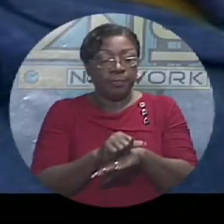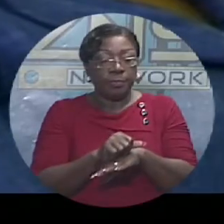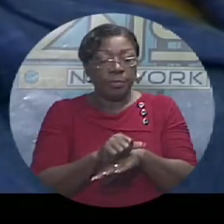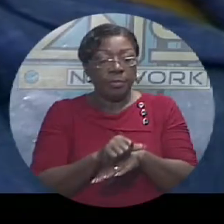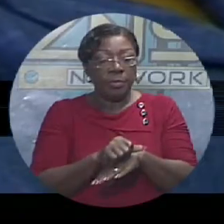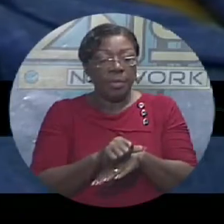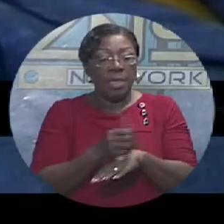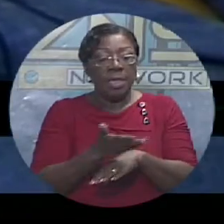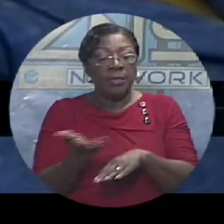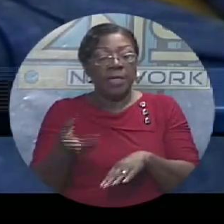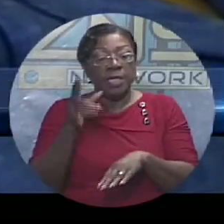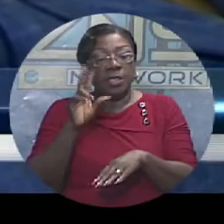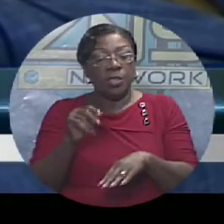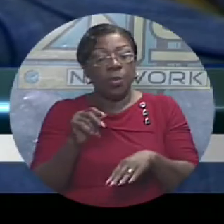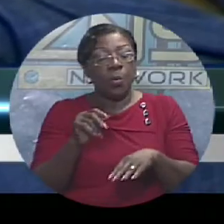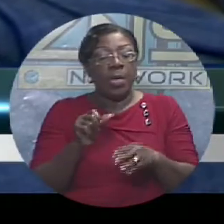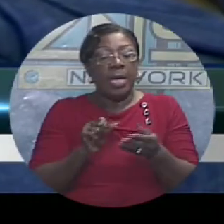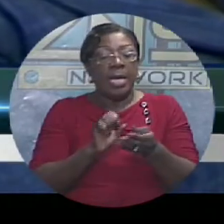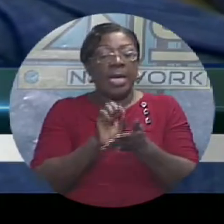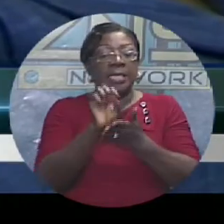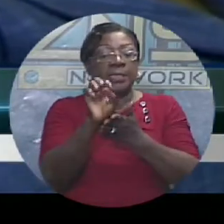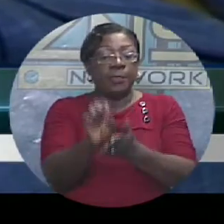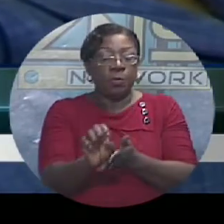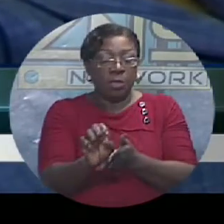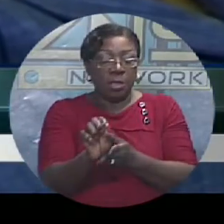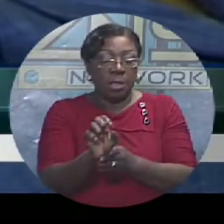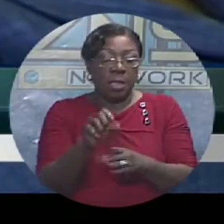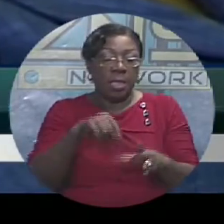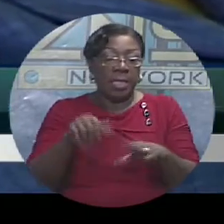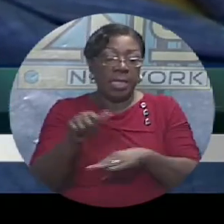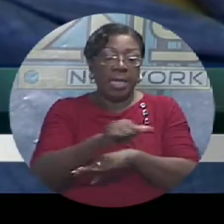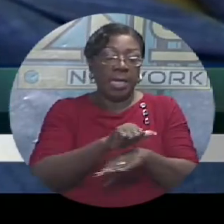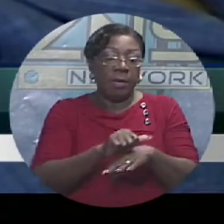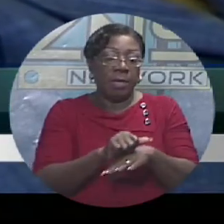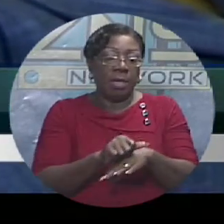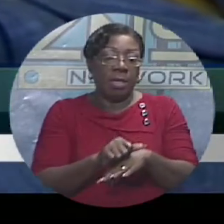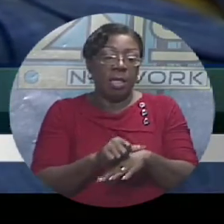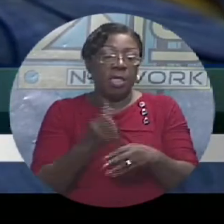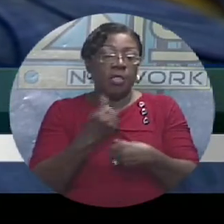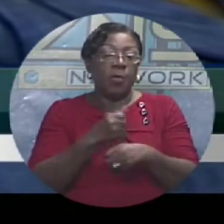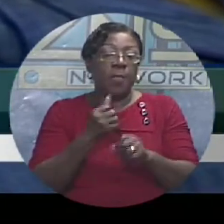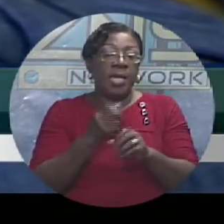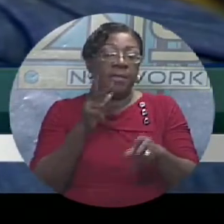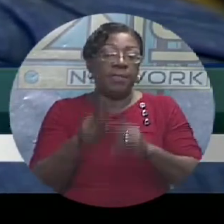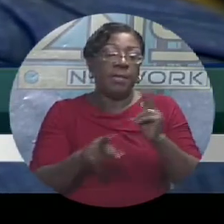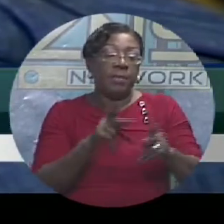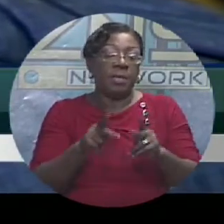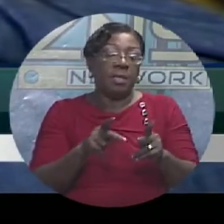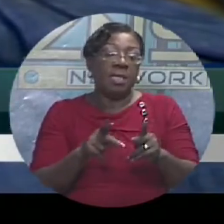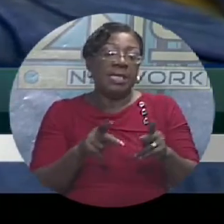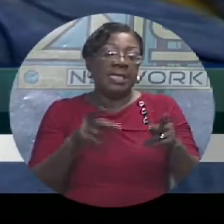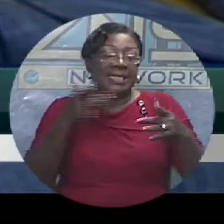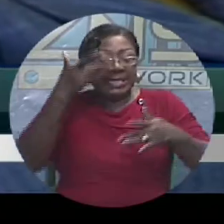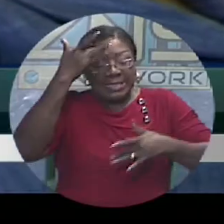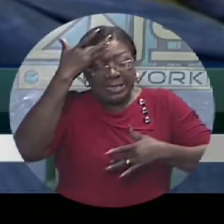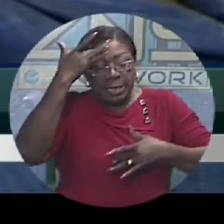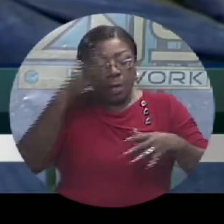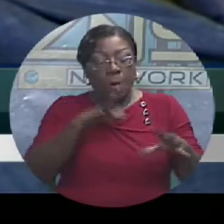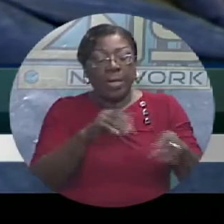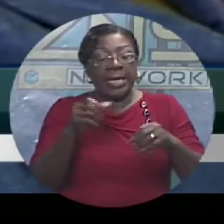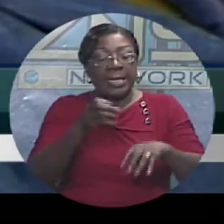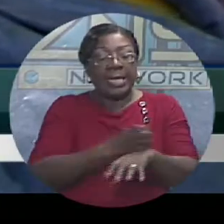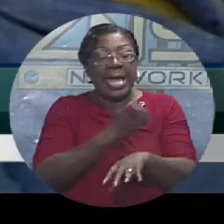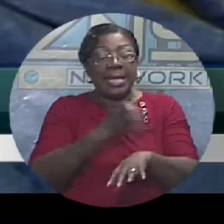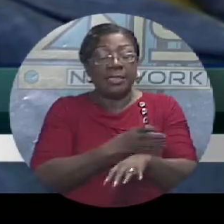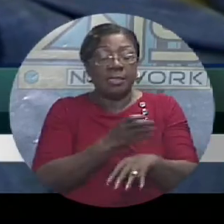exposure capability in the area. We have decided to put in place a monitoring system, which is called the ENOS monitoring system, that would